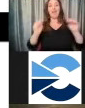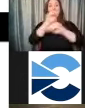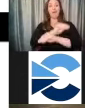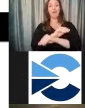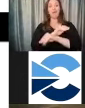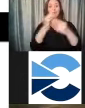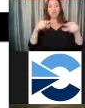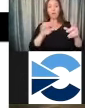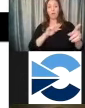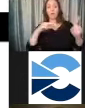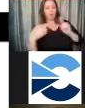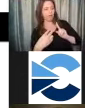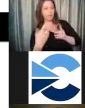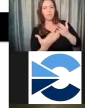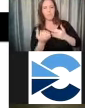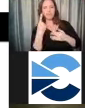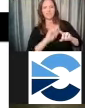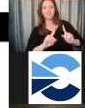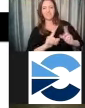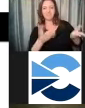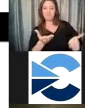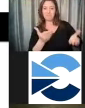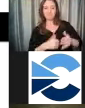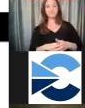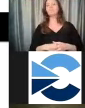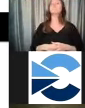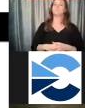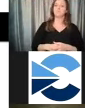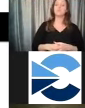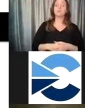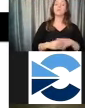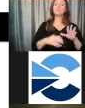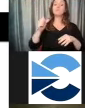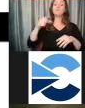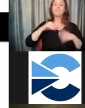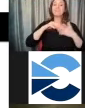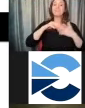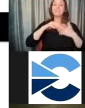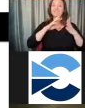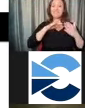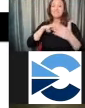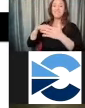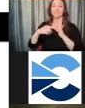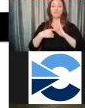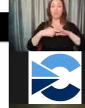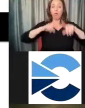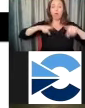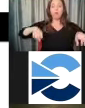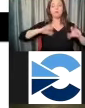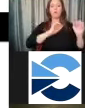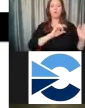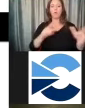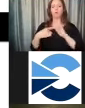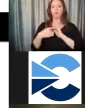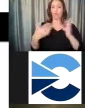populations. Overall, while there were variations between studies, the measures all